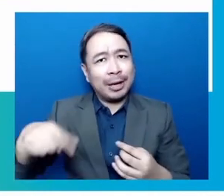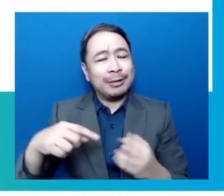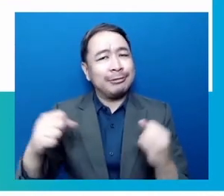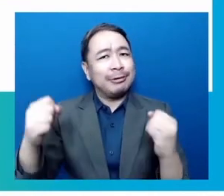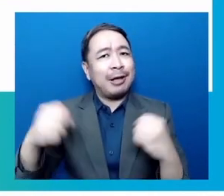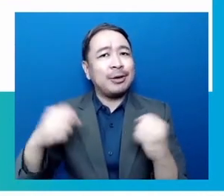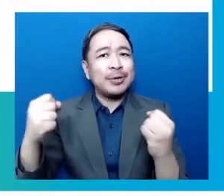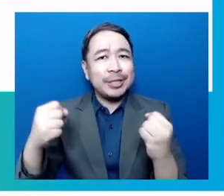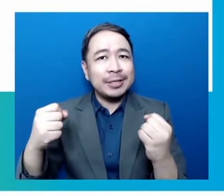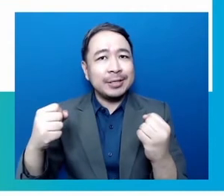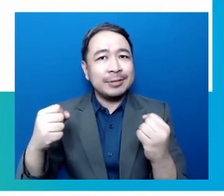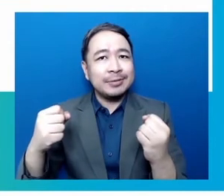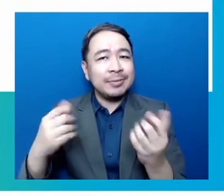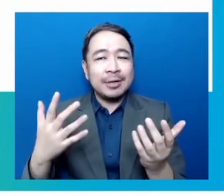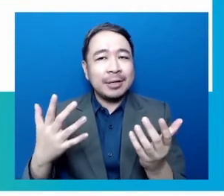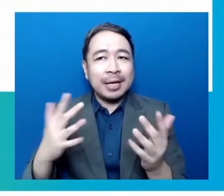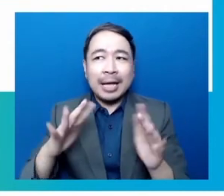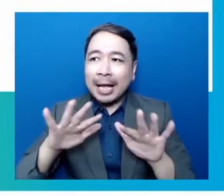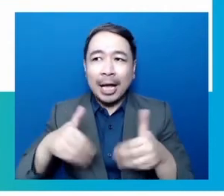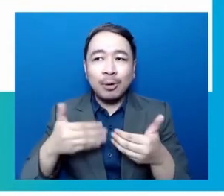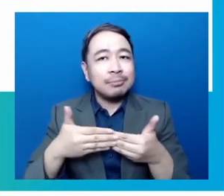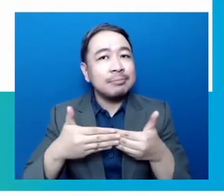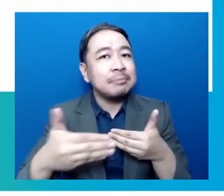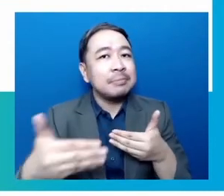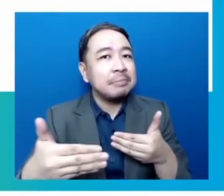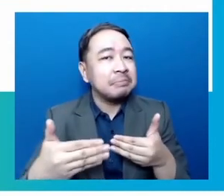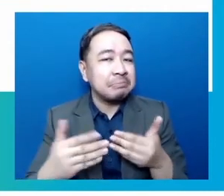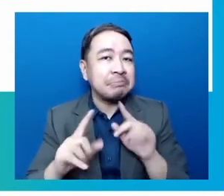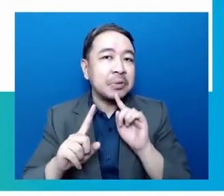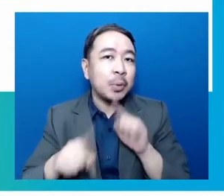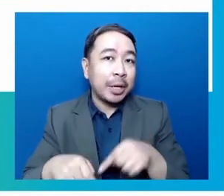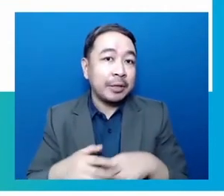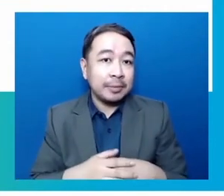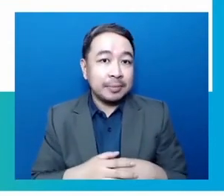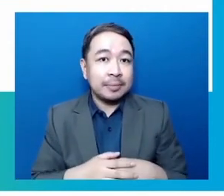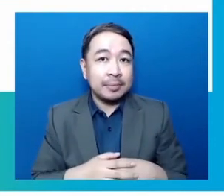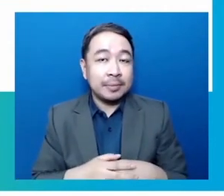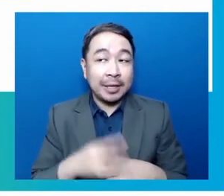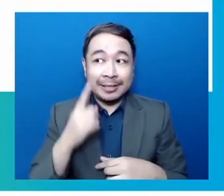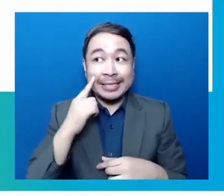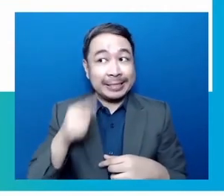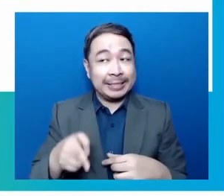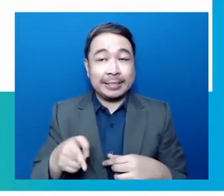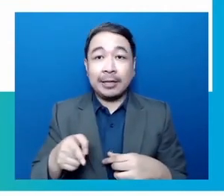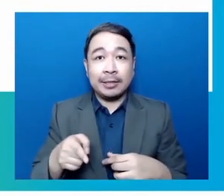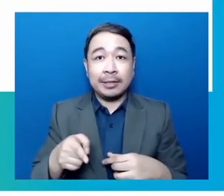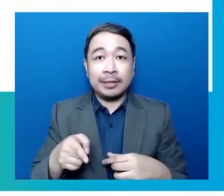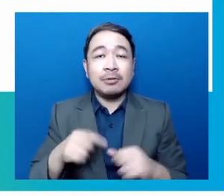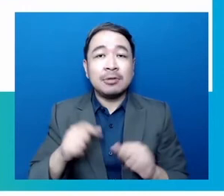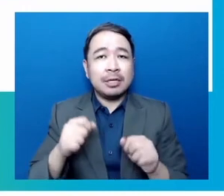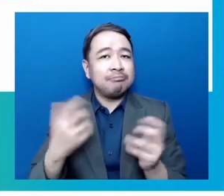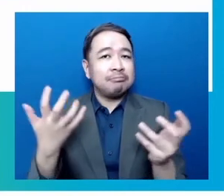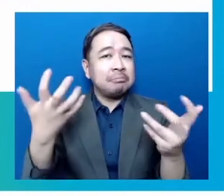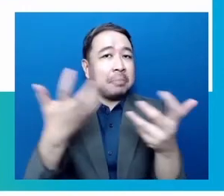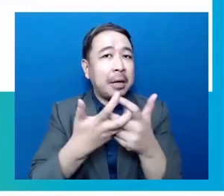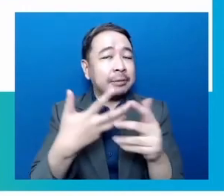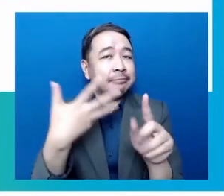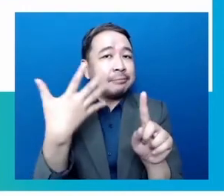want to go. And this is being fast in achieving the Paris goals.